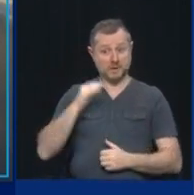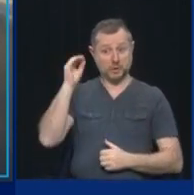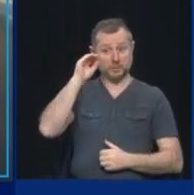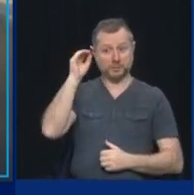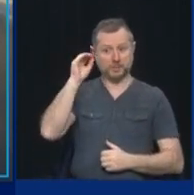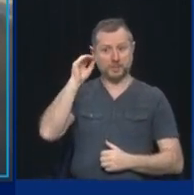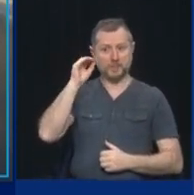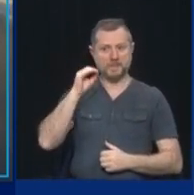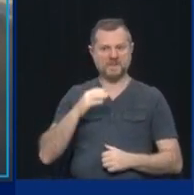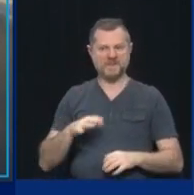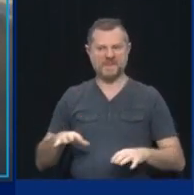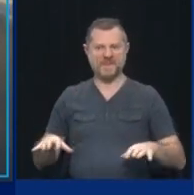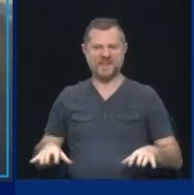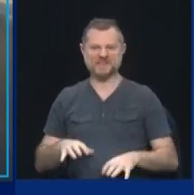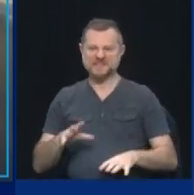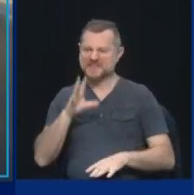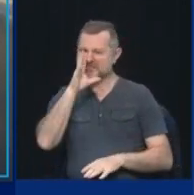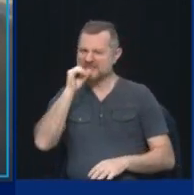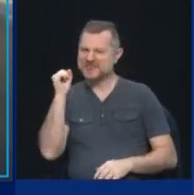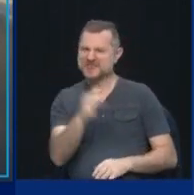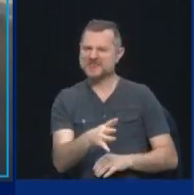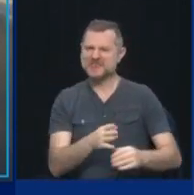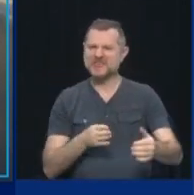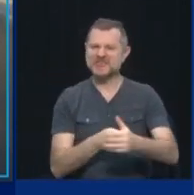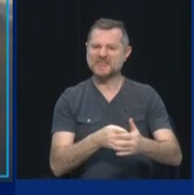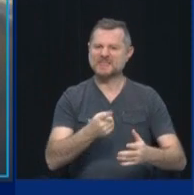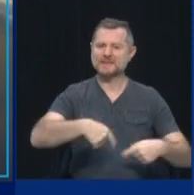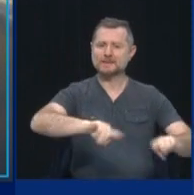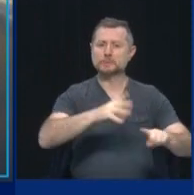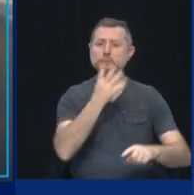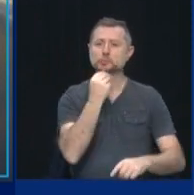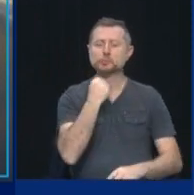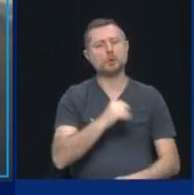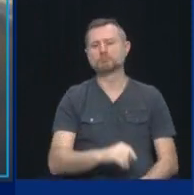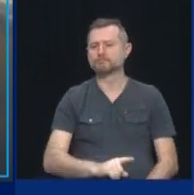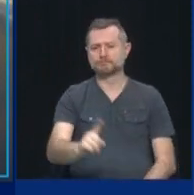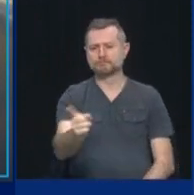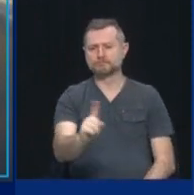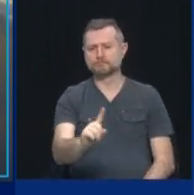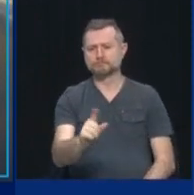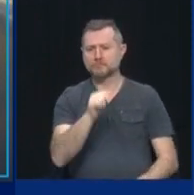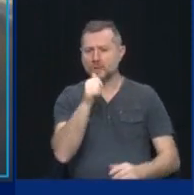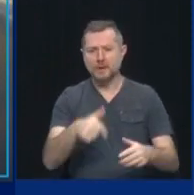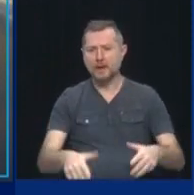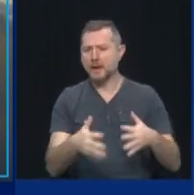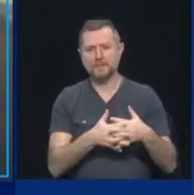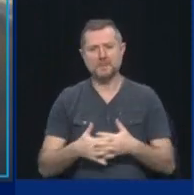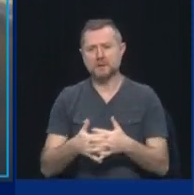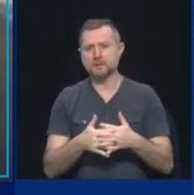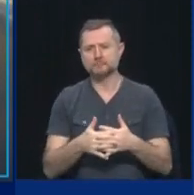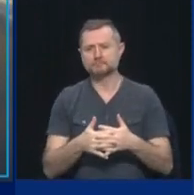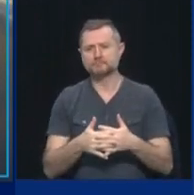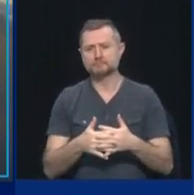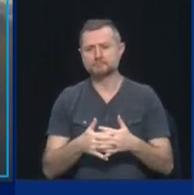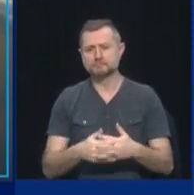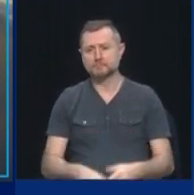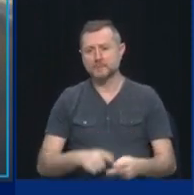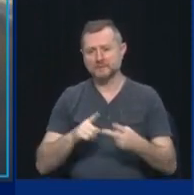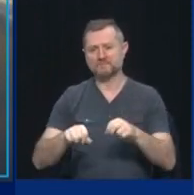it's un-American, it violates New York's ethic, and it is